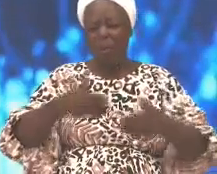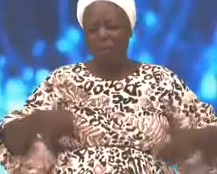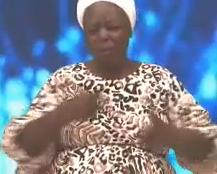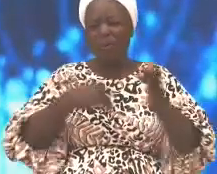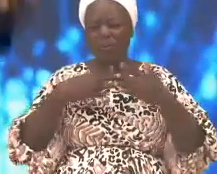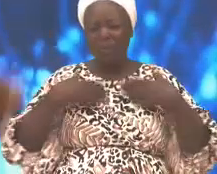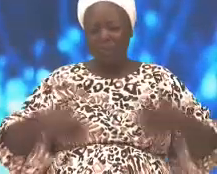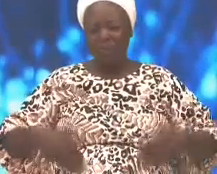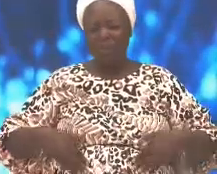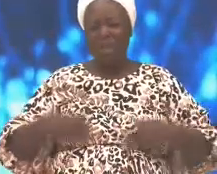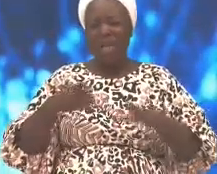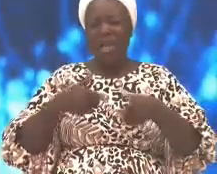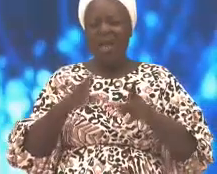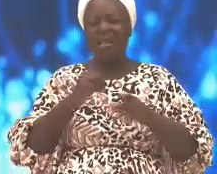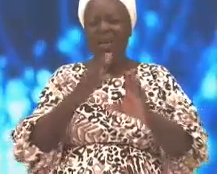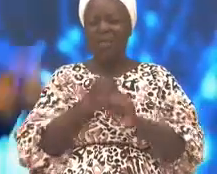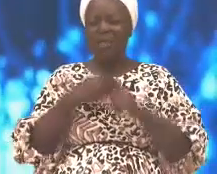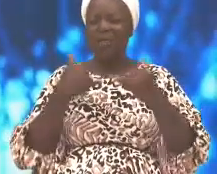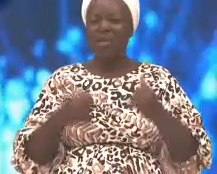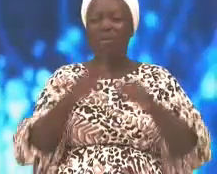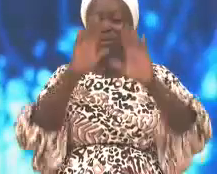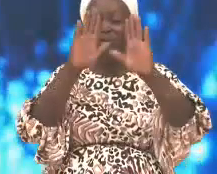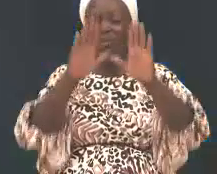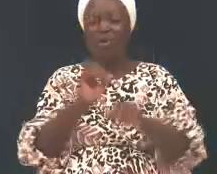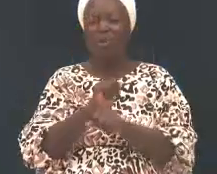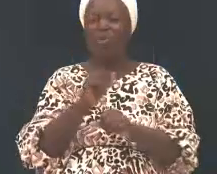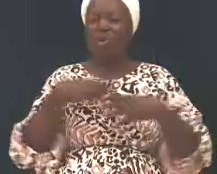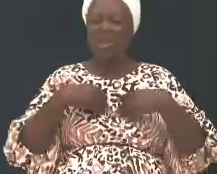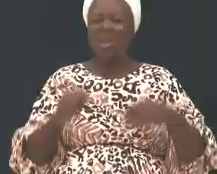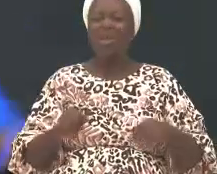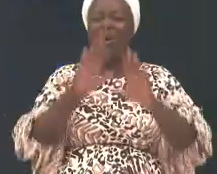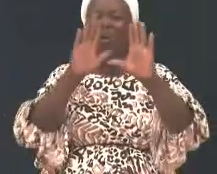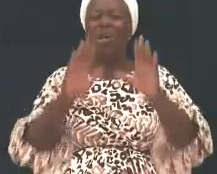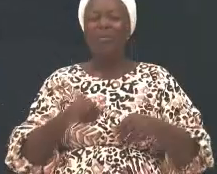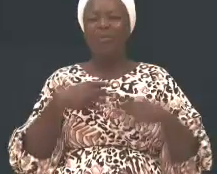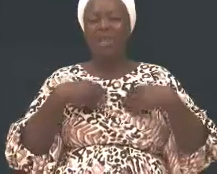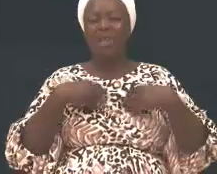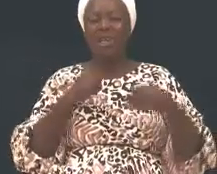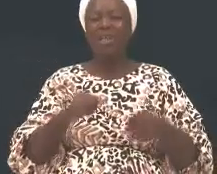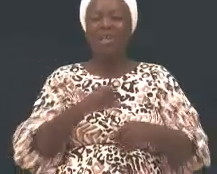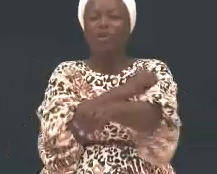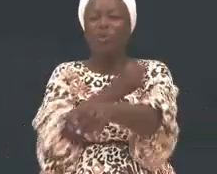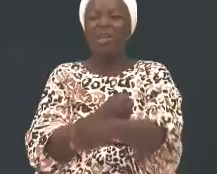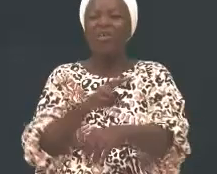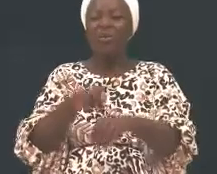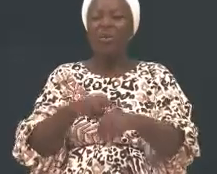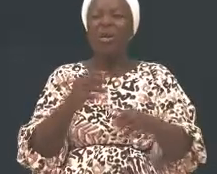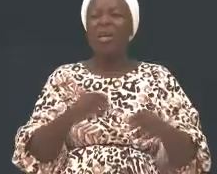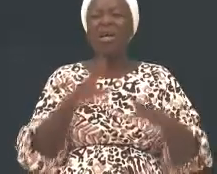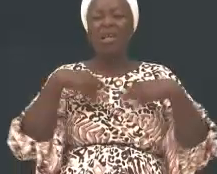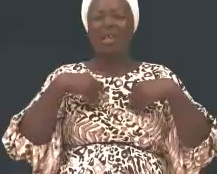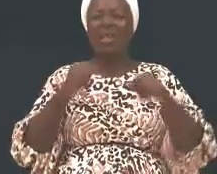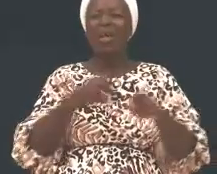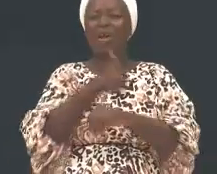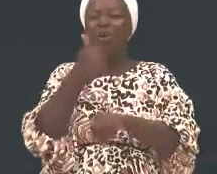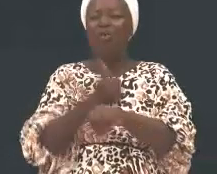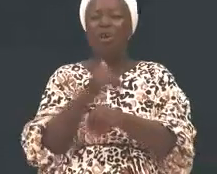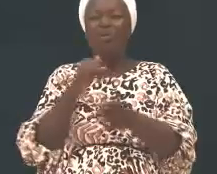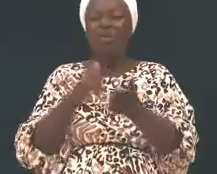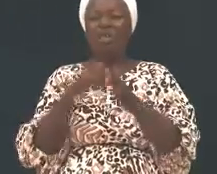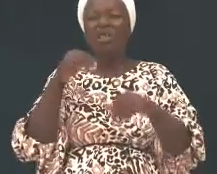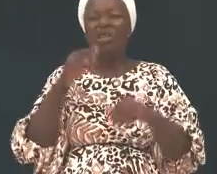wonderful healing, supernatural healing. confirm it on every life